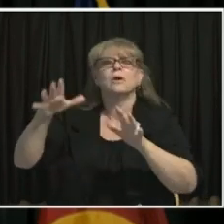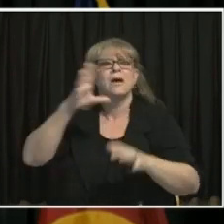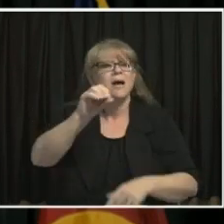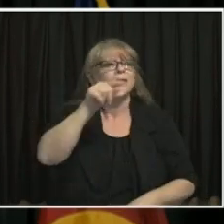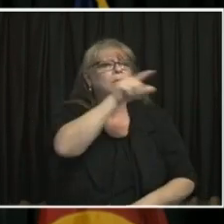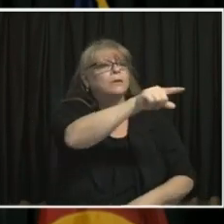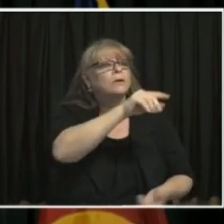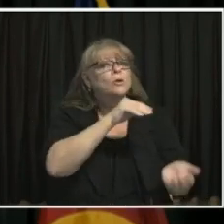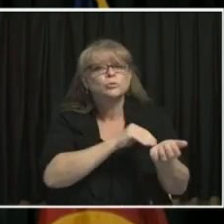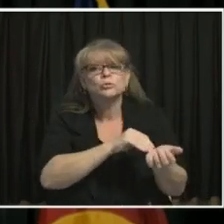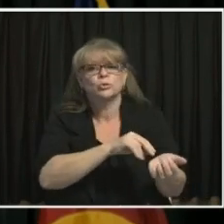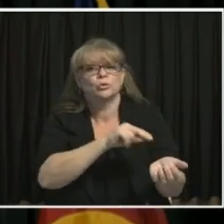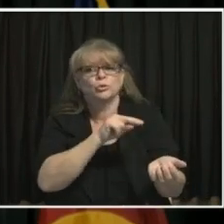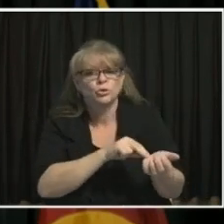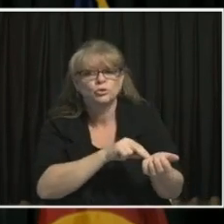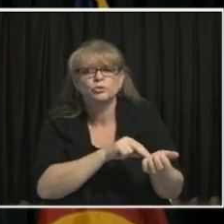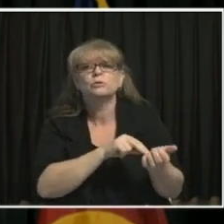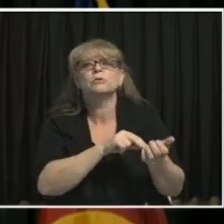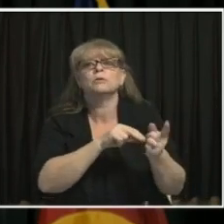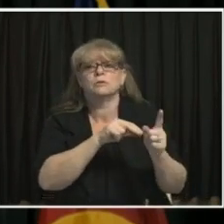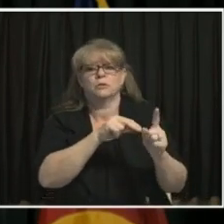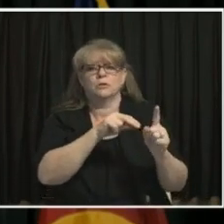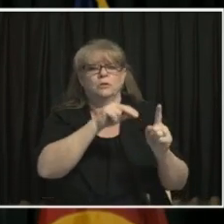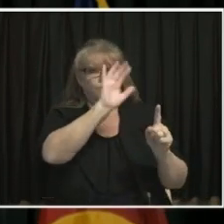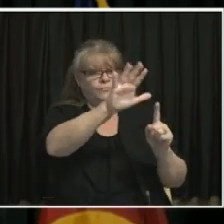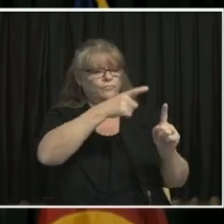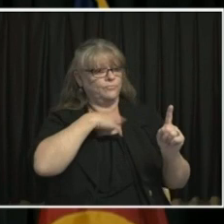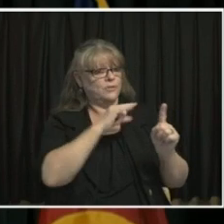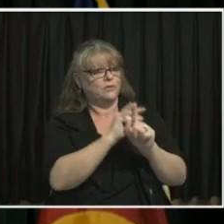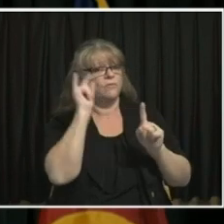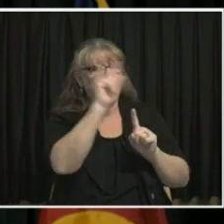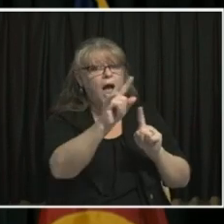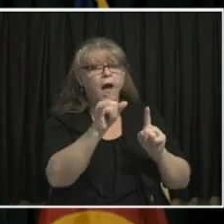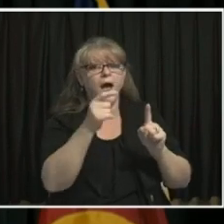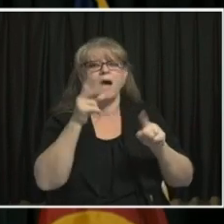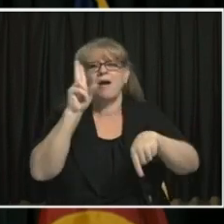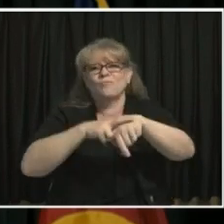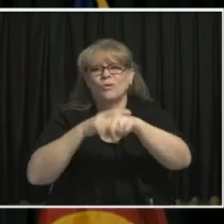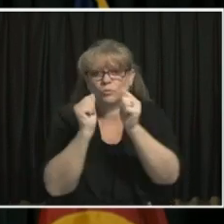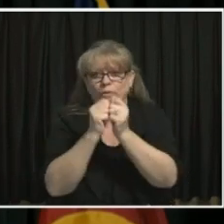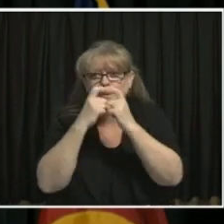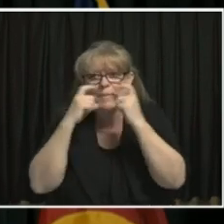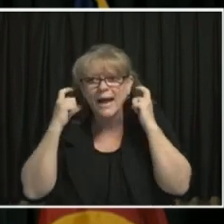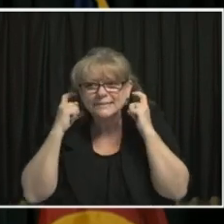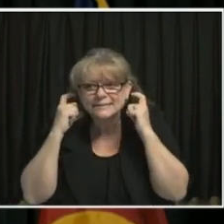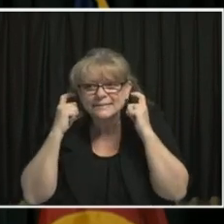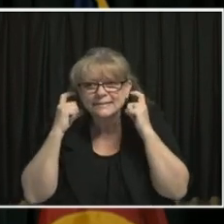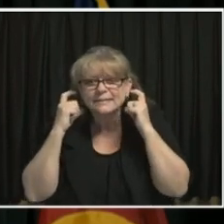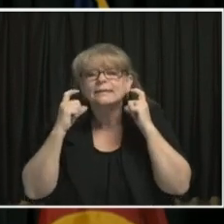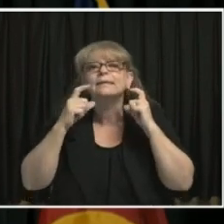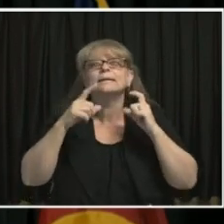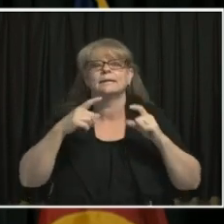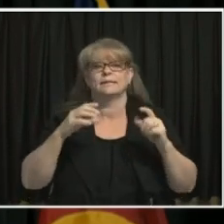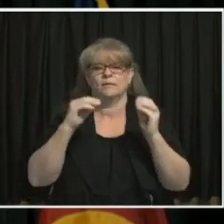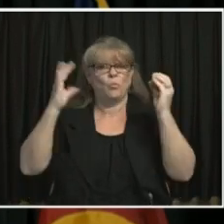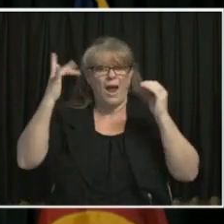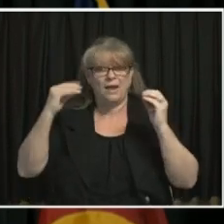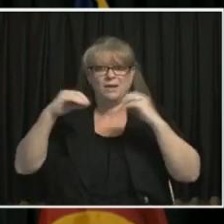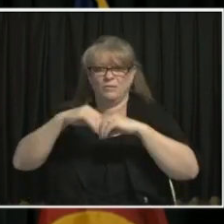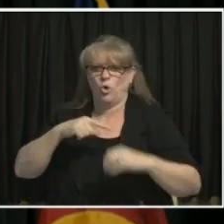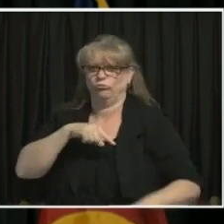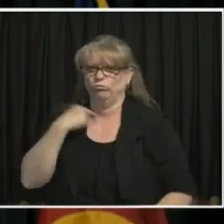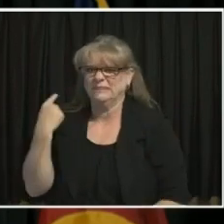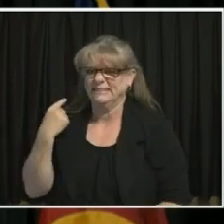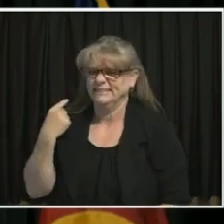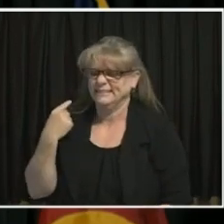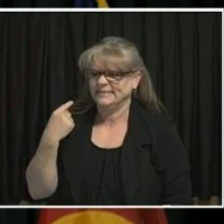mask, taking the risks that need to be taken for the people of Colorado. When the President invited me and the